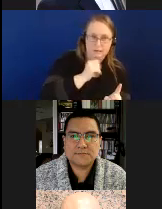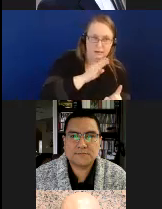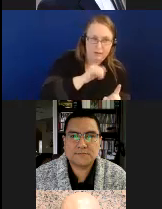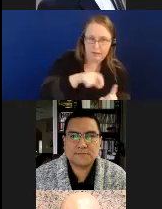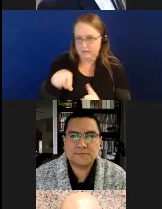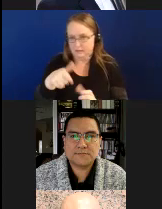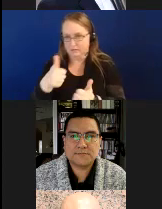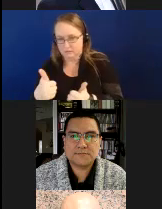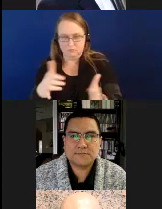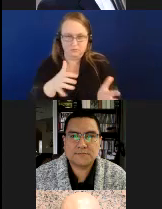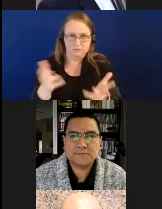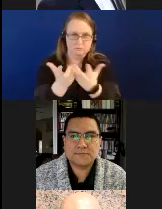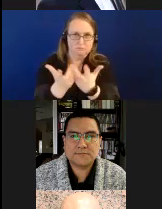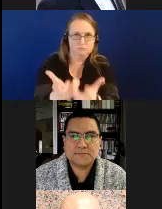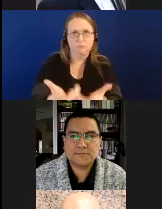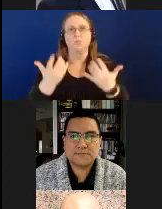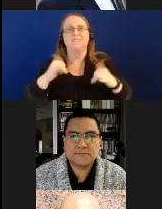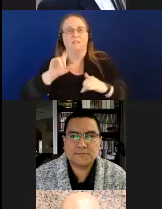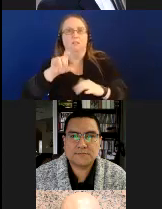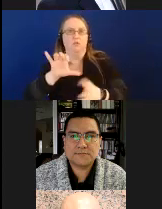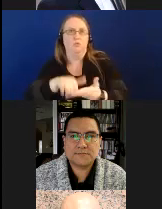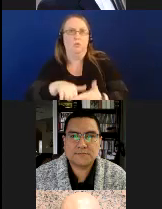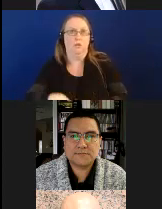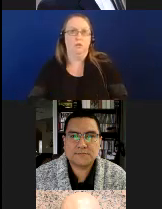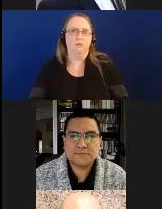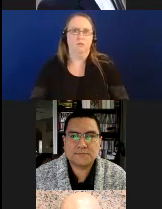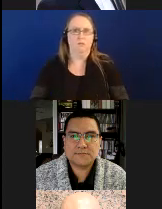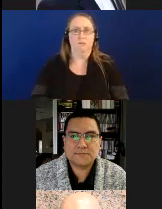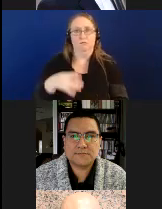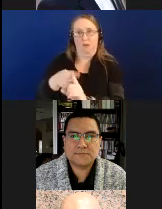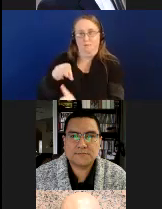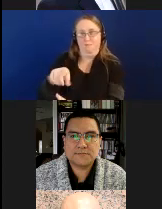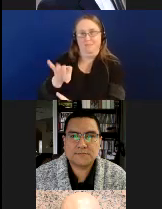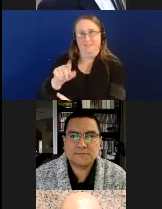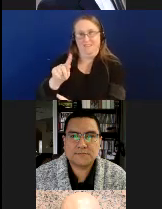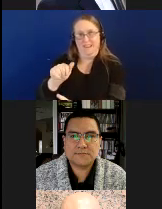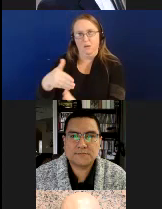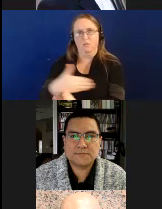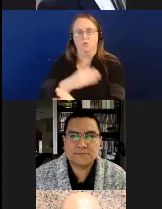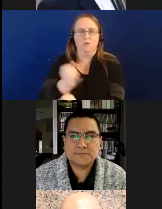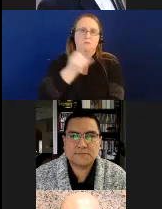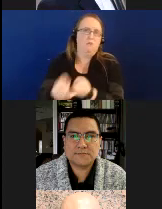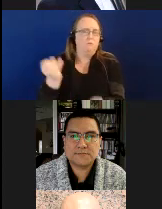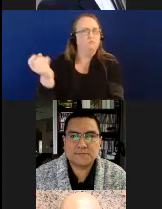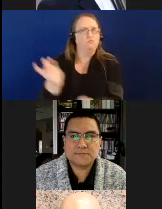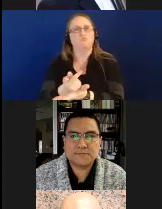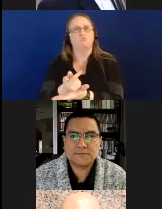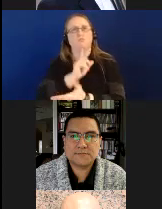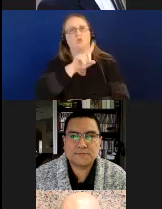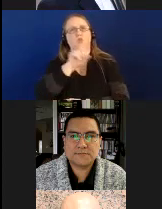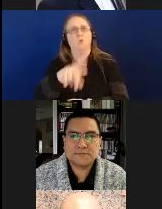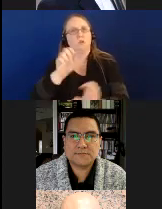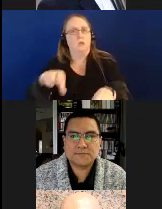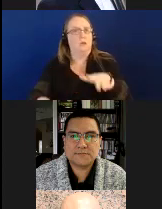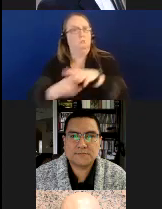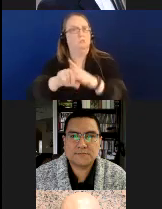passes all of our requirements. We still need to do that from the standalone field test data before we finalize that these are indeed questions that might show up on